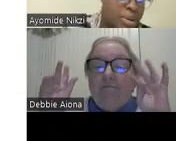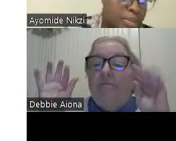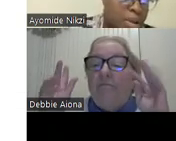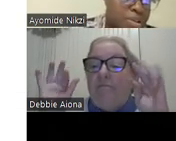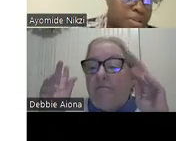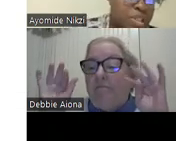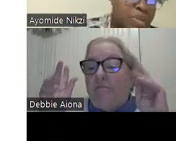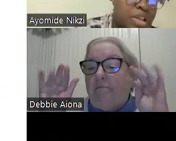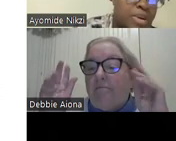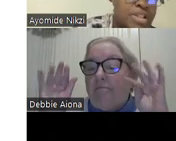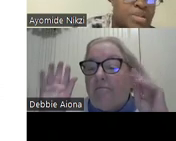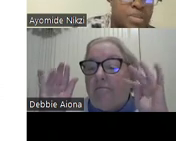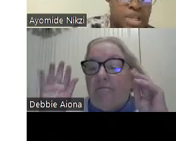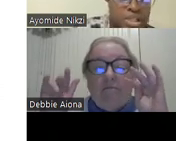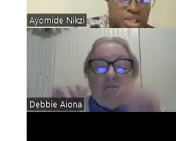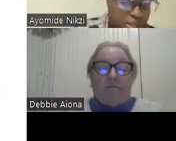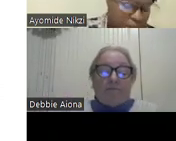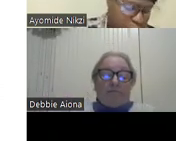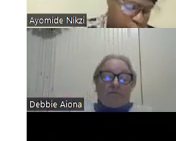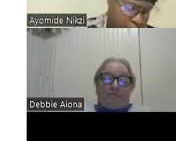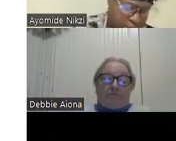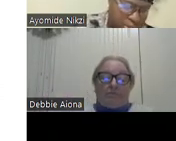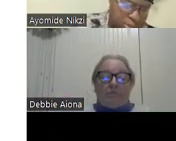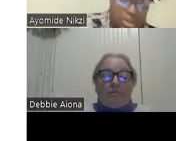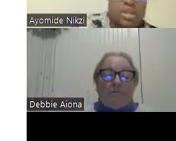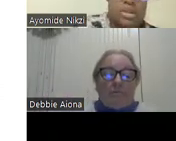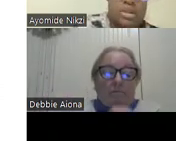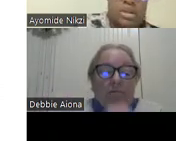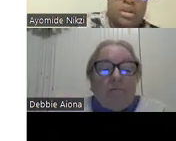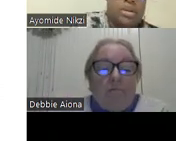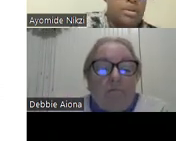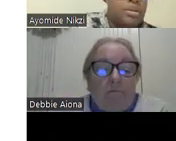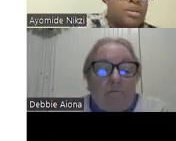The board may also display policy recommendations in a dashboard.